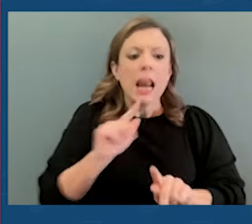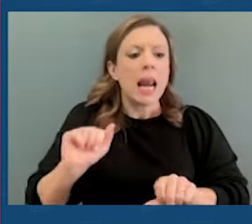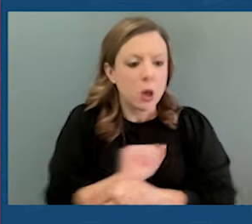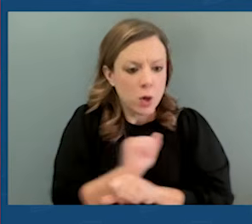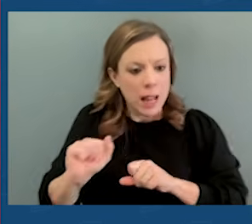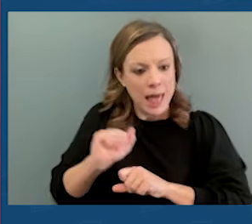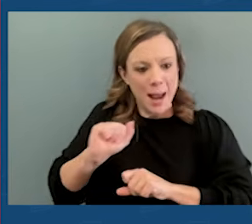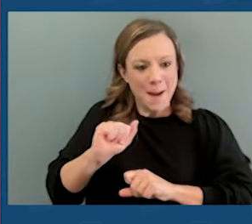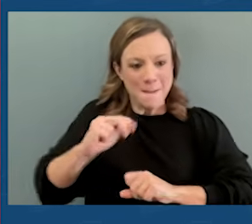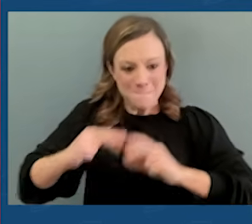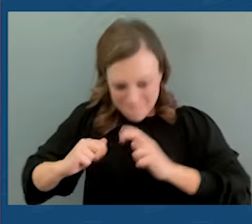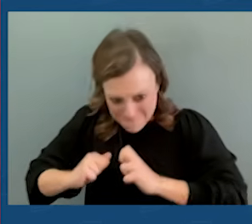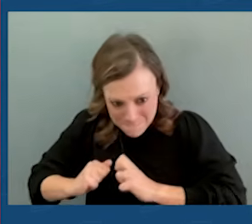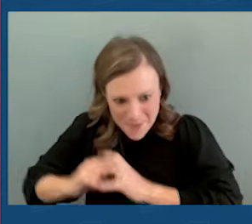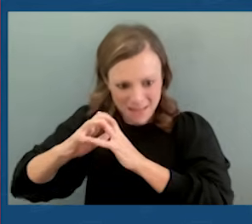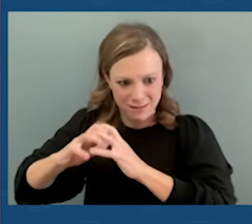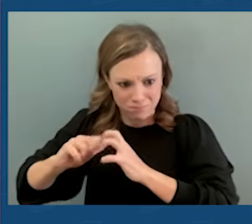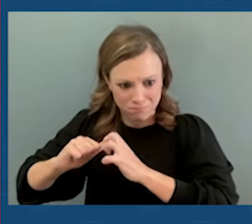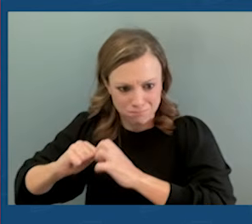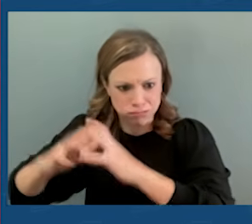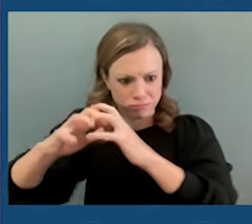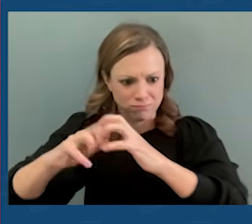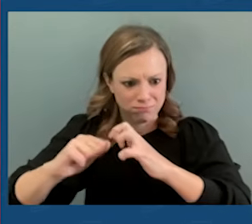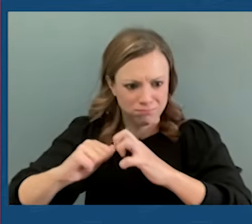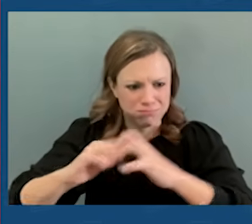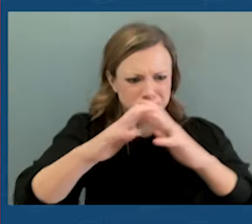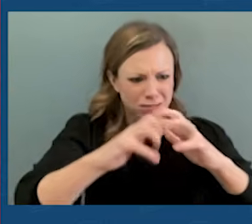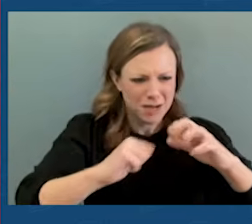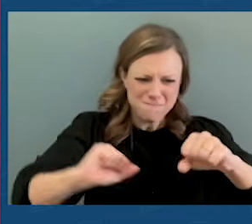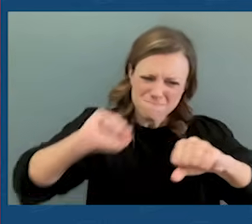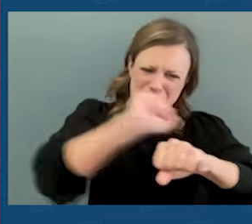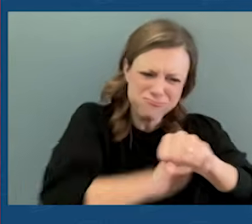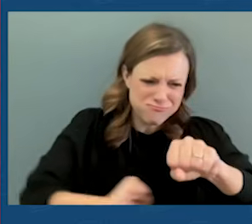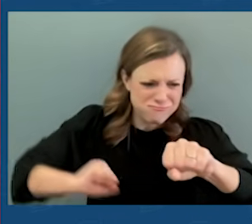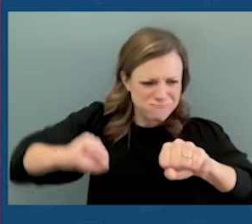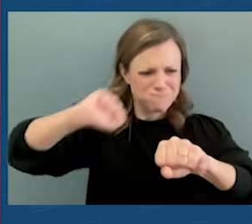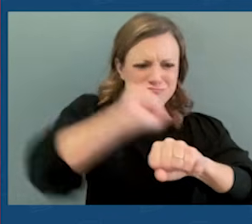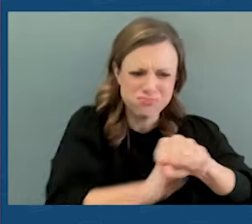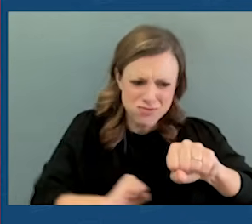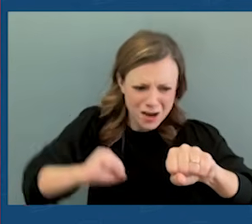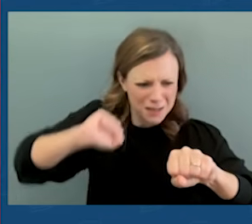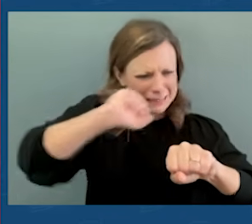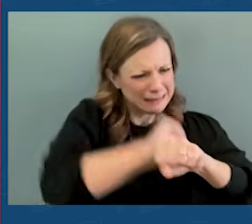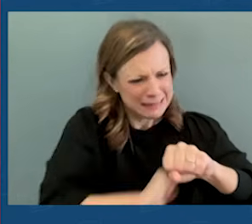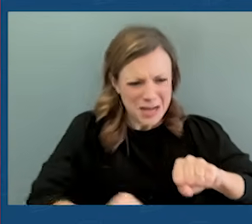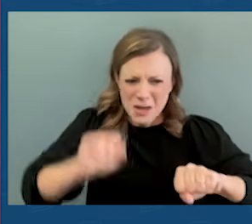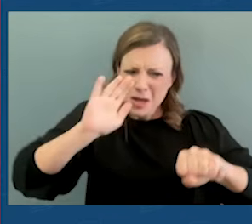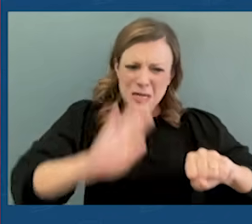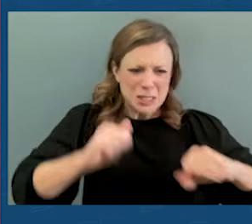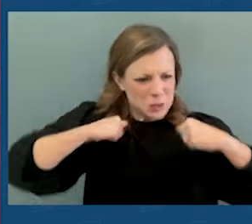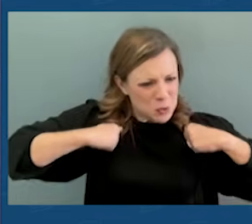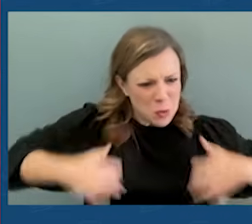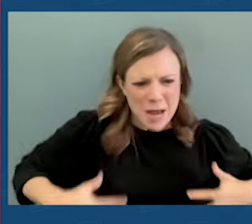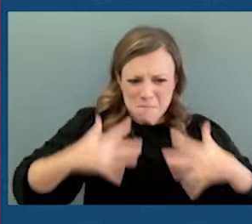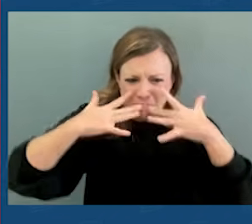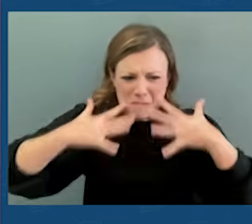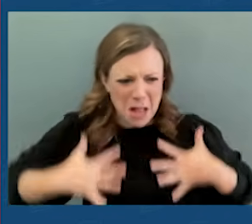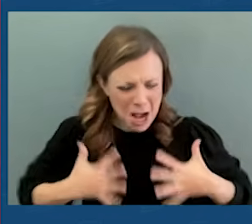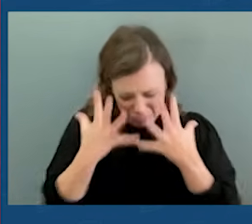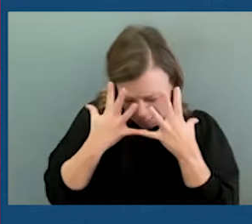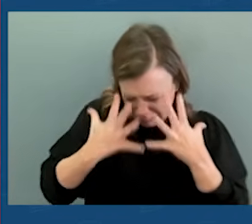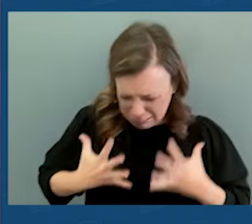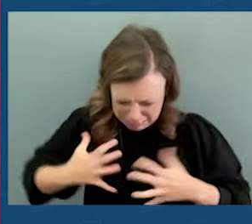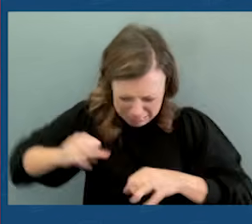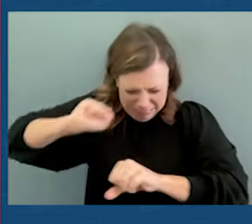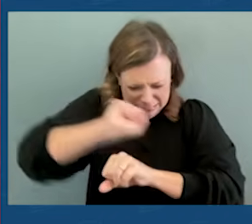of our nation with their sweat, their blood, their sorrow. And right